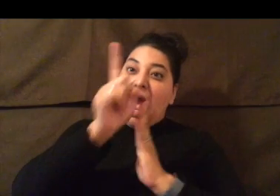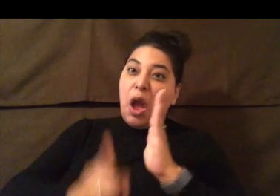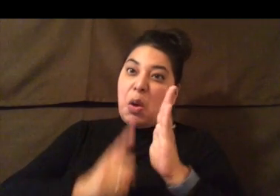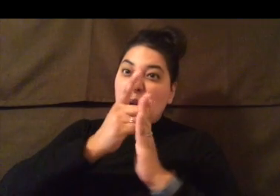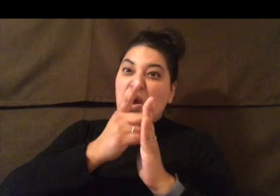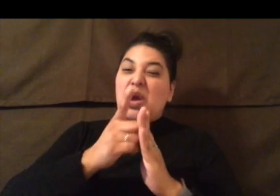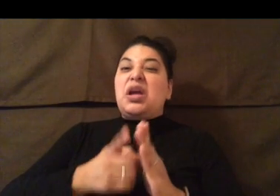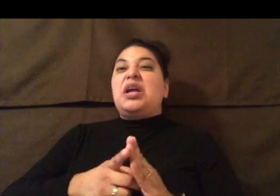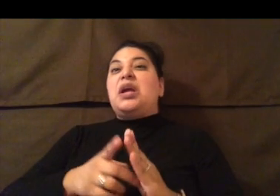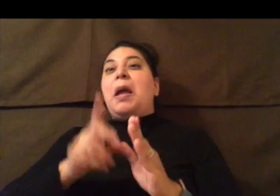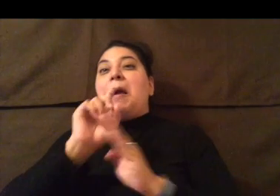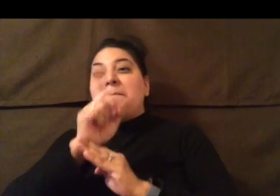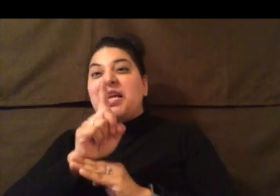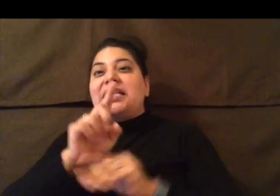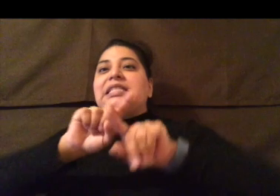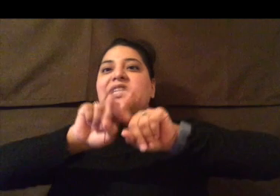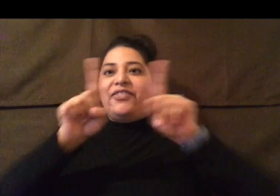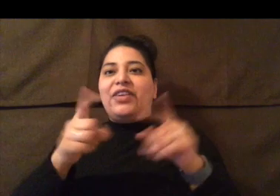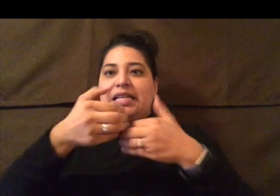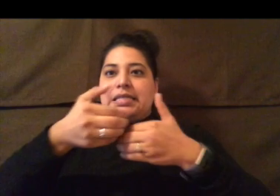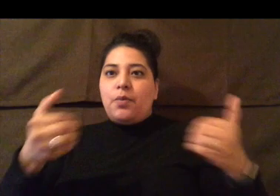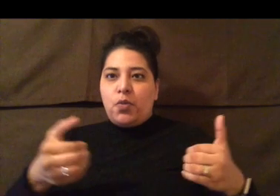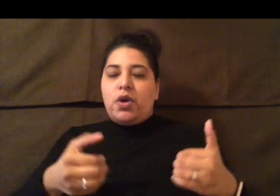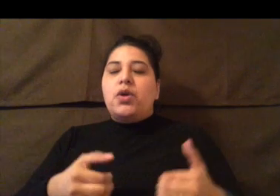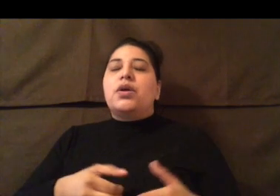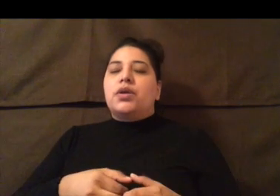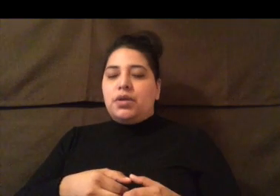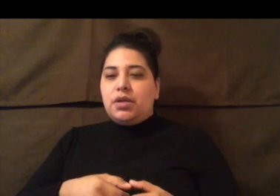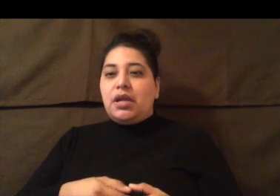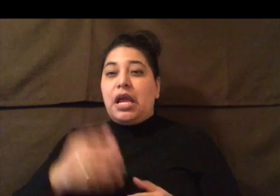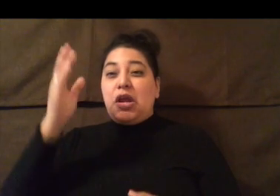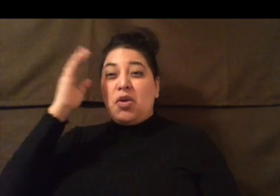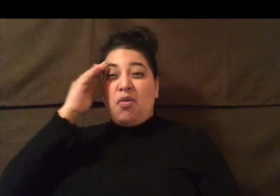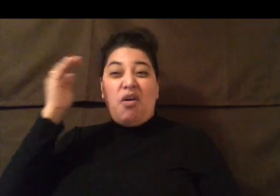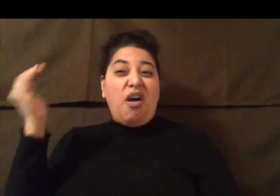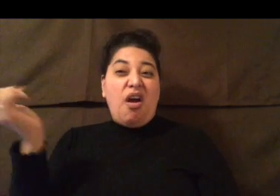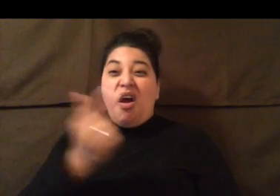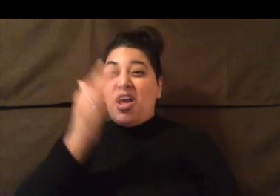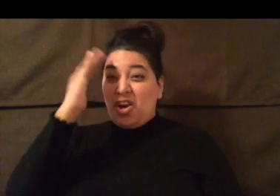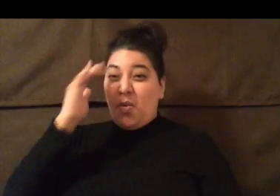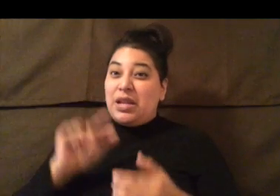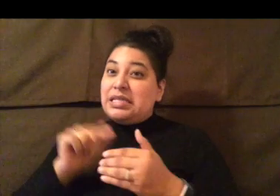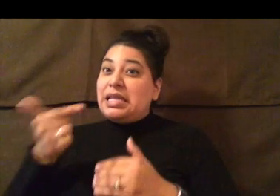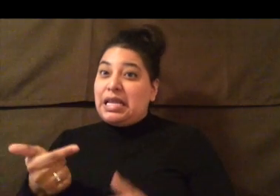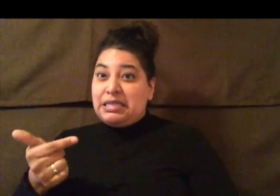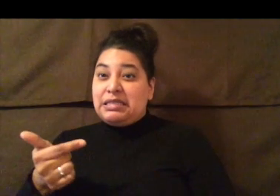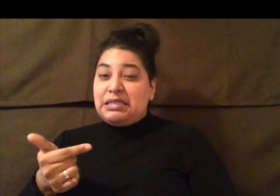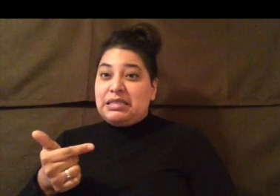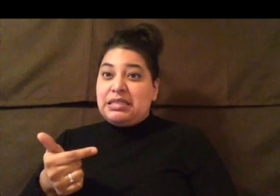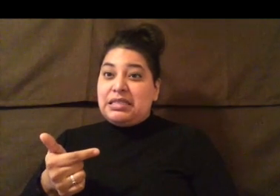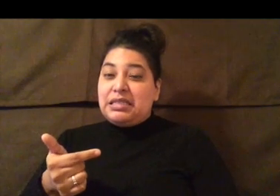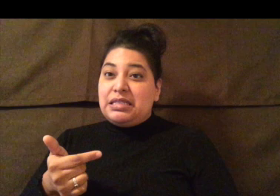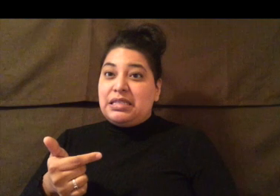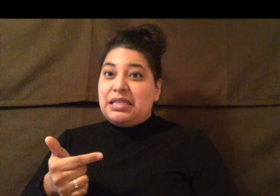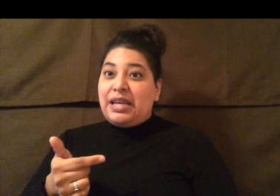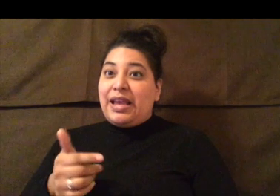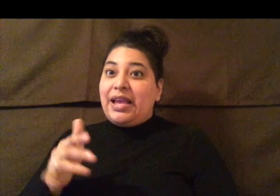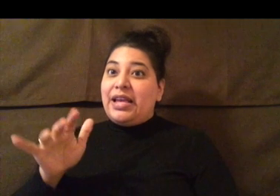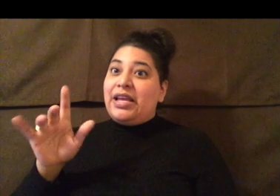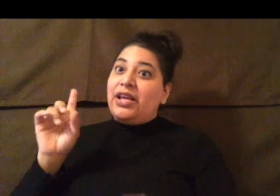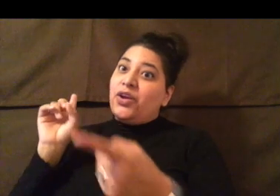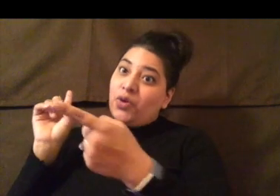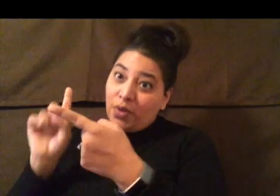hour, okay? So this one's going to be 5. And I know all of you guys know what's next. In order for us to get to